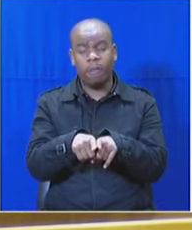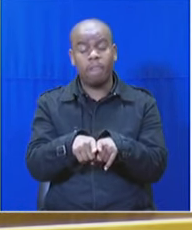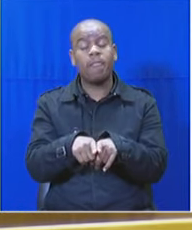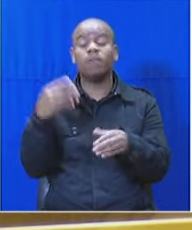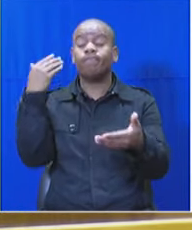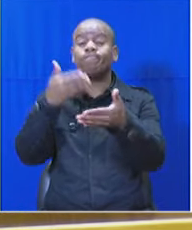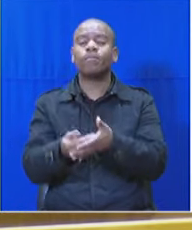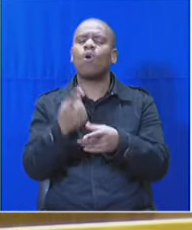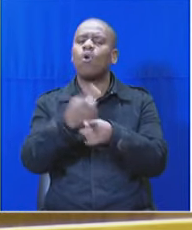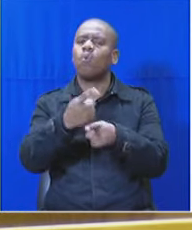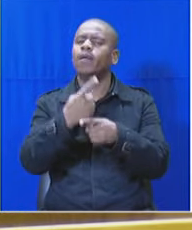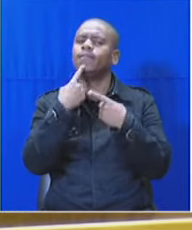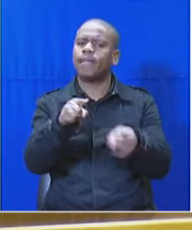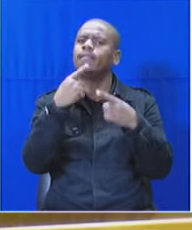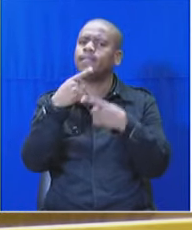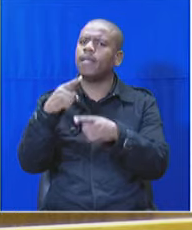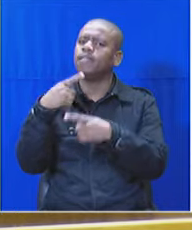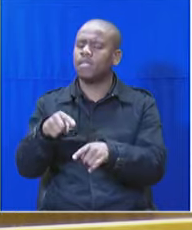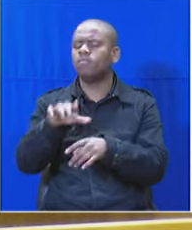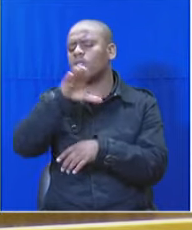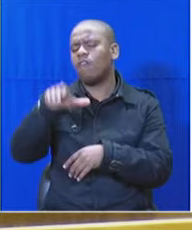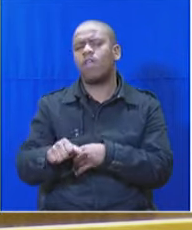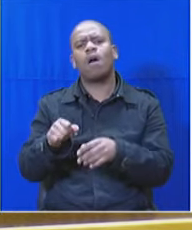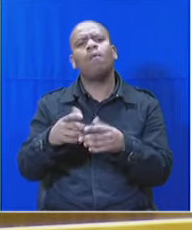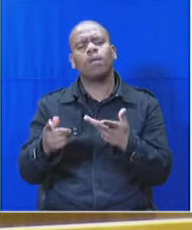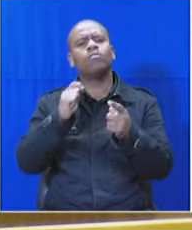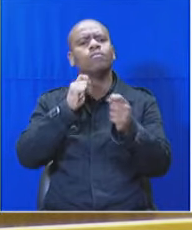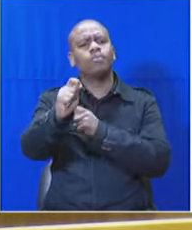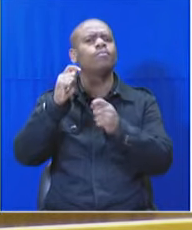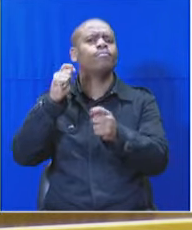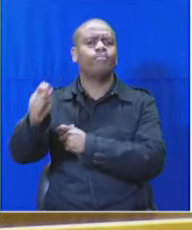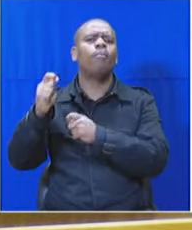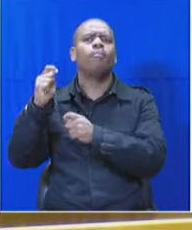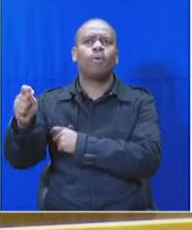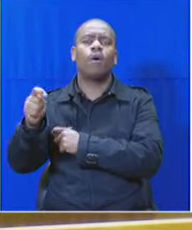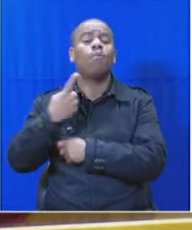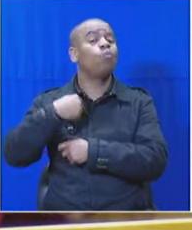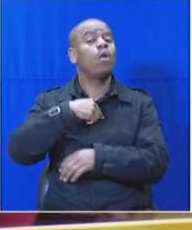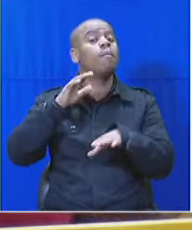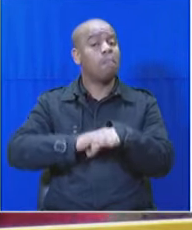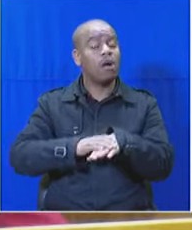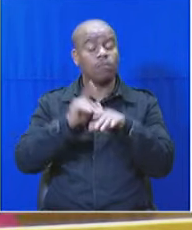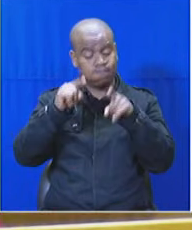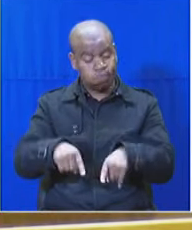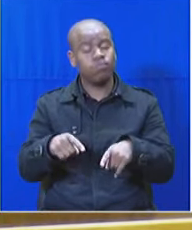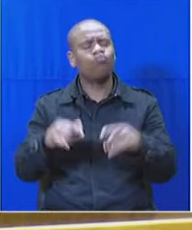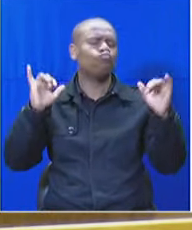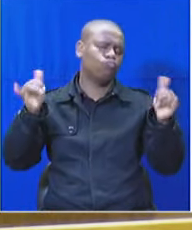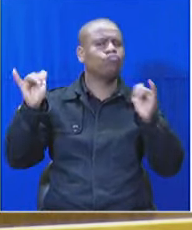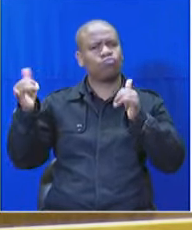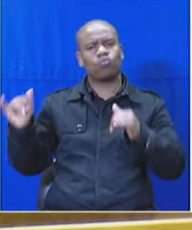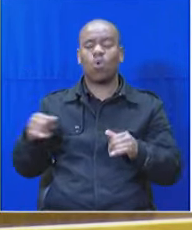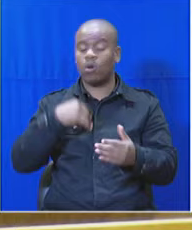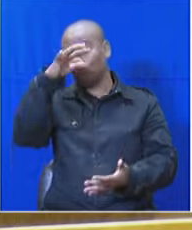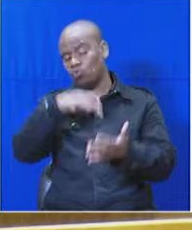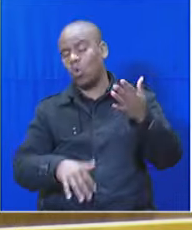claiming that we have transformed South Africa and all of us have to celebrate for a good story to tell,